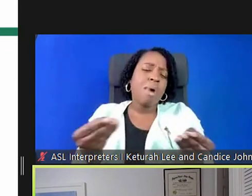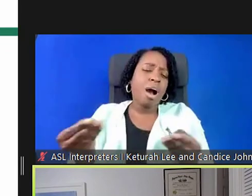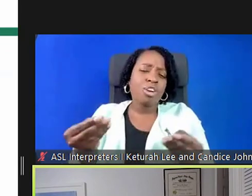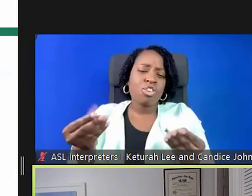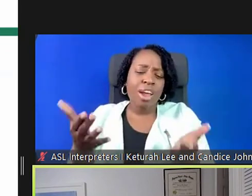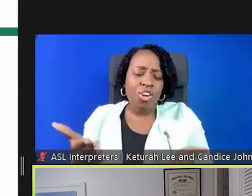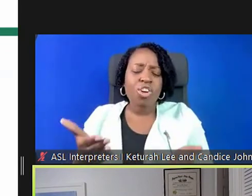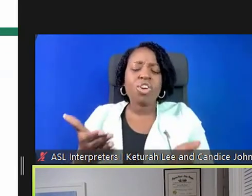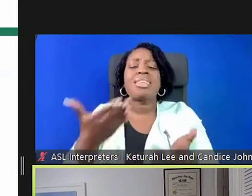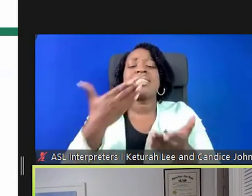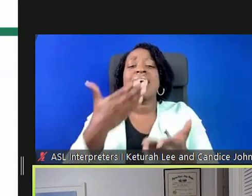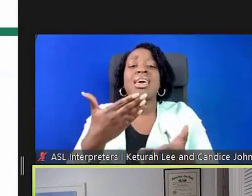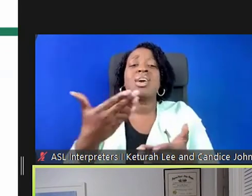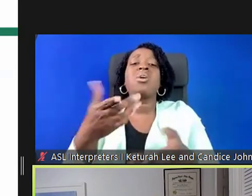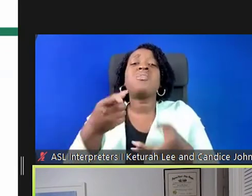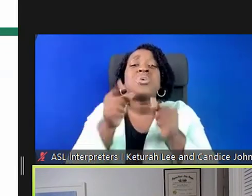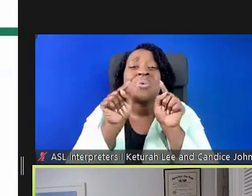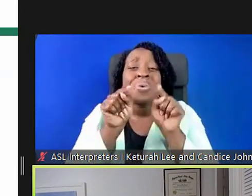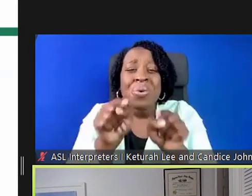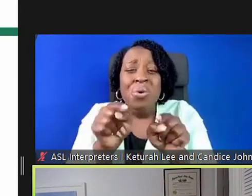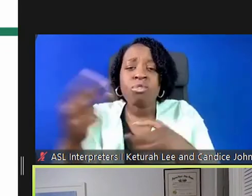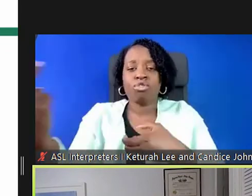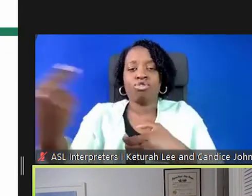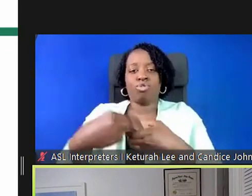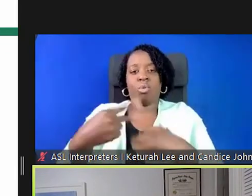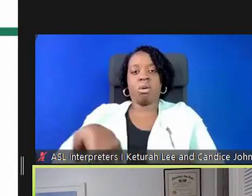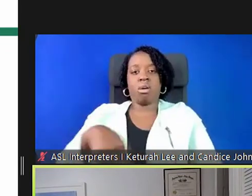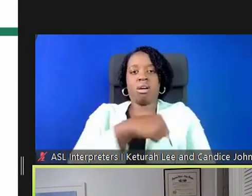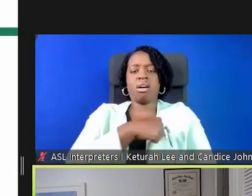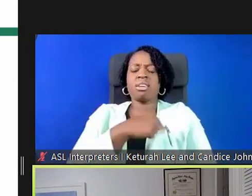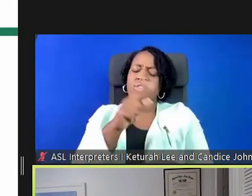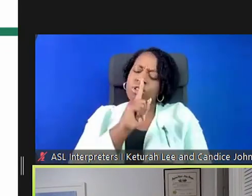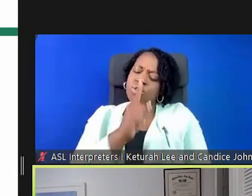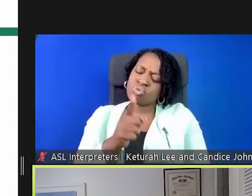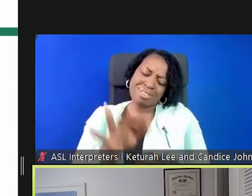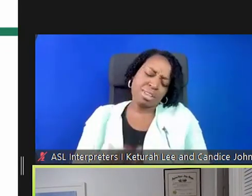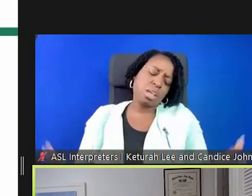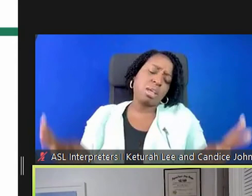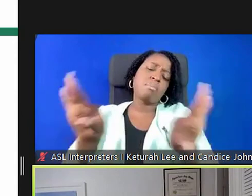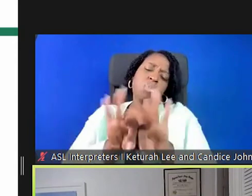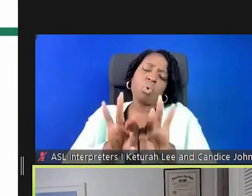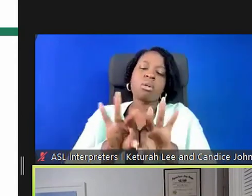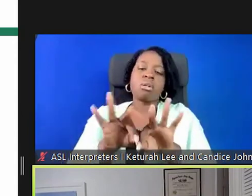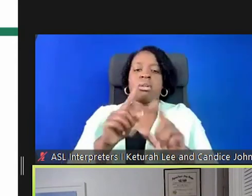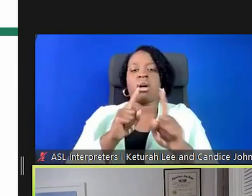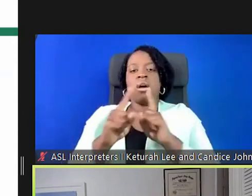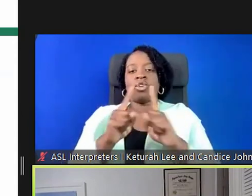you for joining us for this very important conversation. Take care.